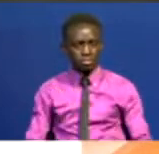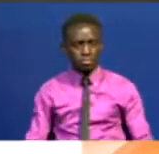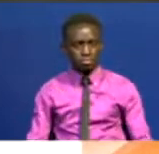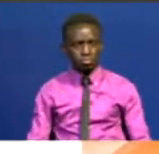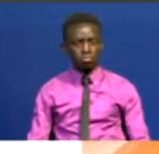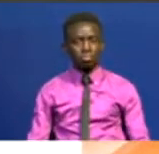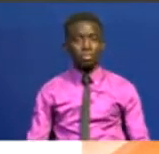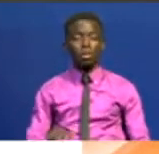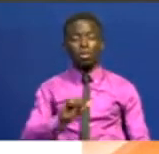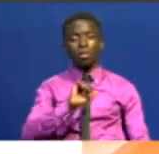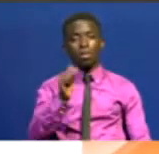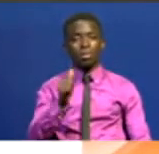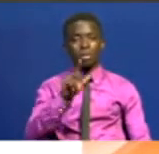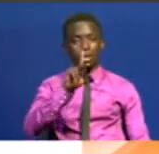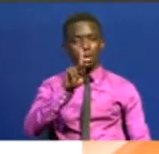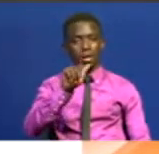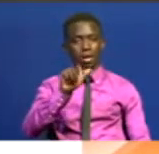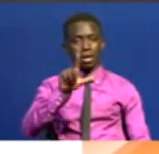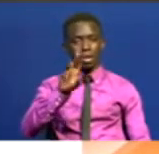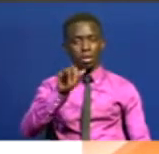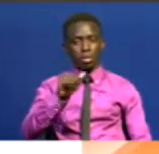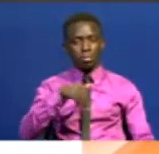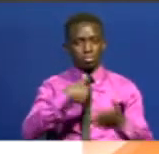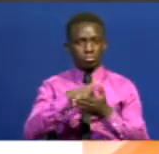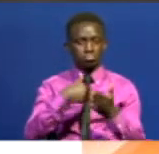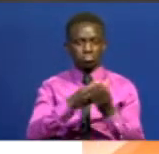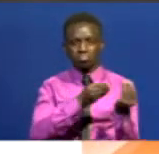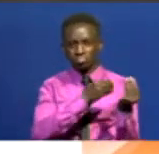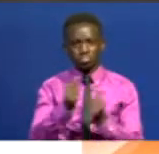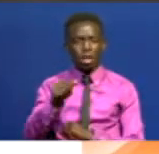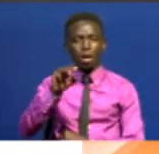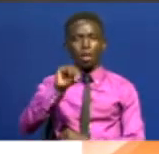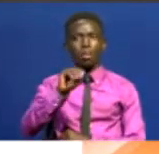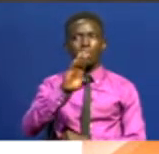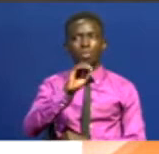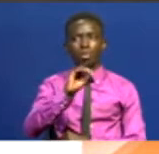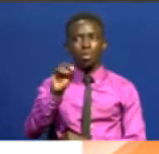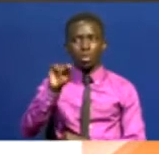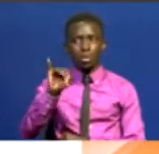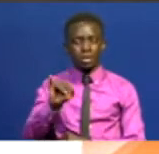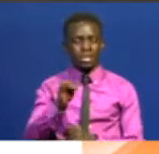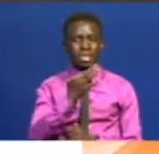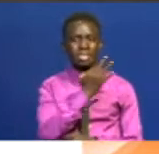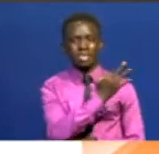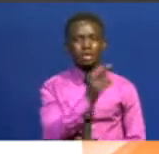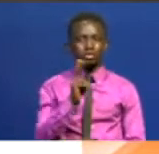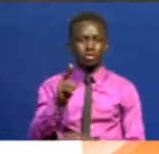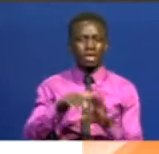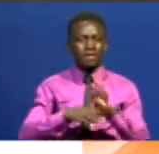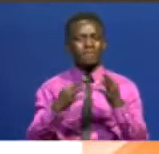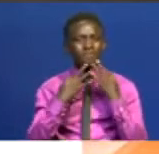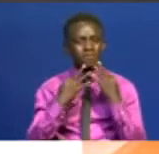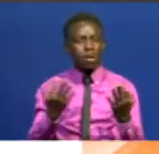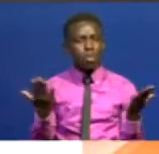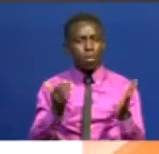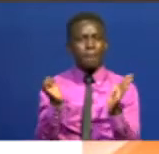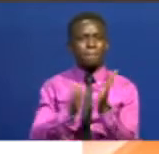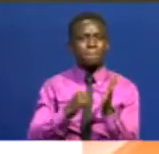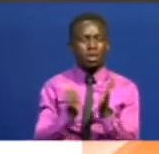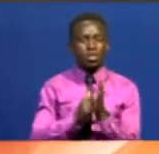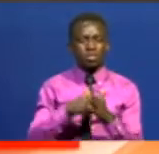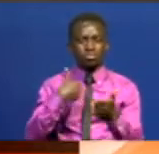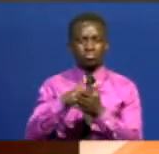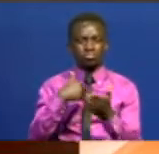Elsewhere, Kalawa Football Club defeated Mbooni 3-2 in the final of the Makueni County Football Tournament, organized to